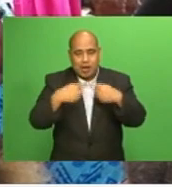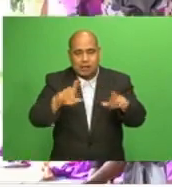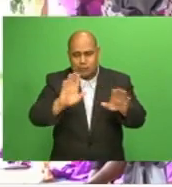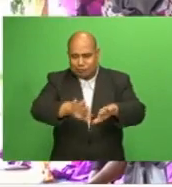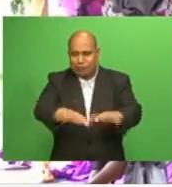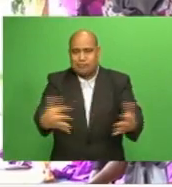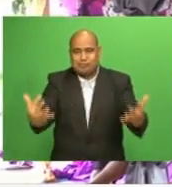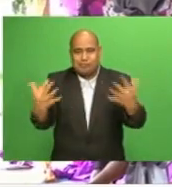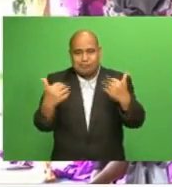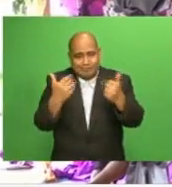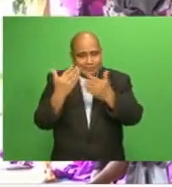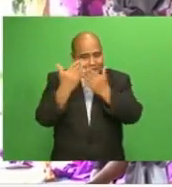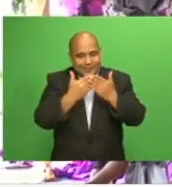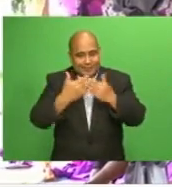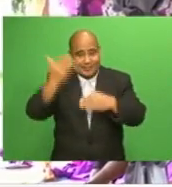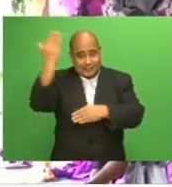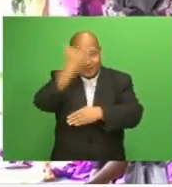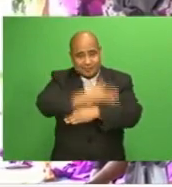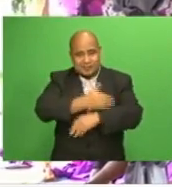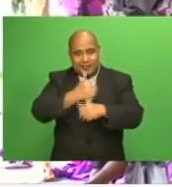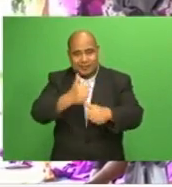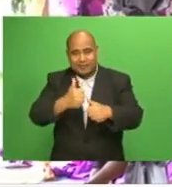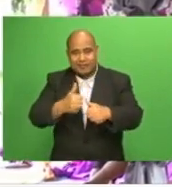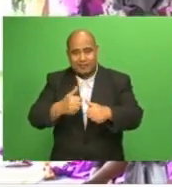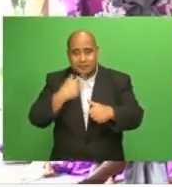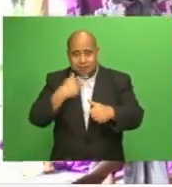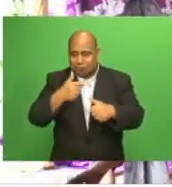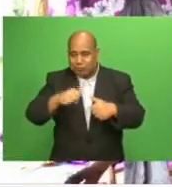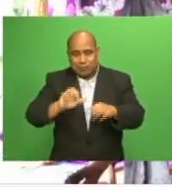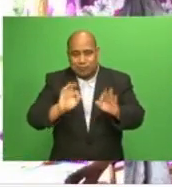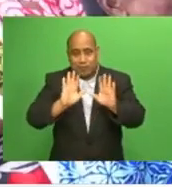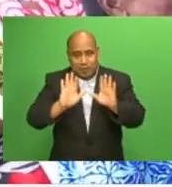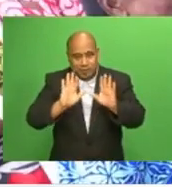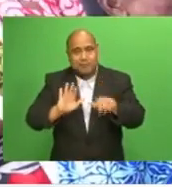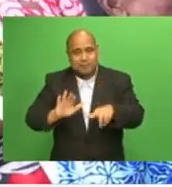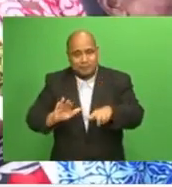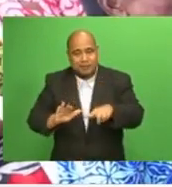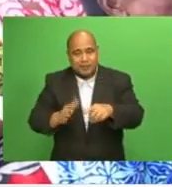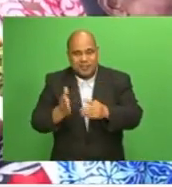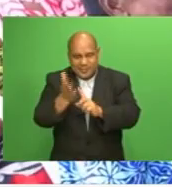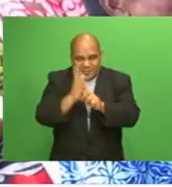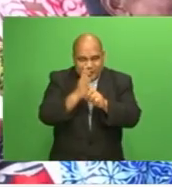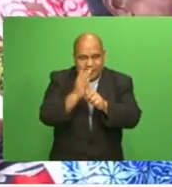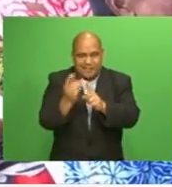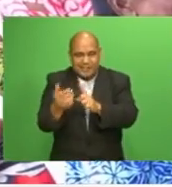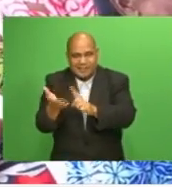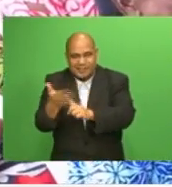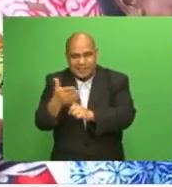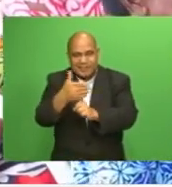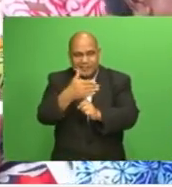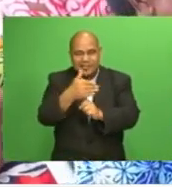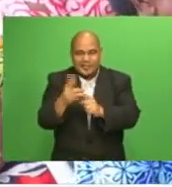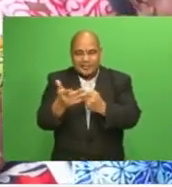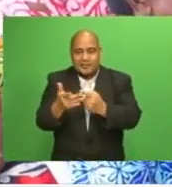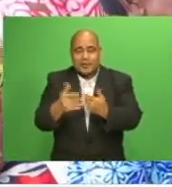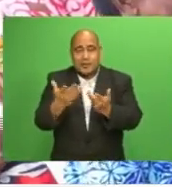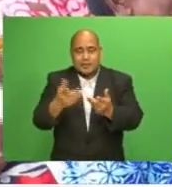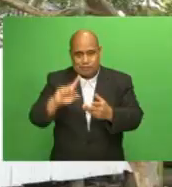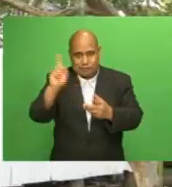without using kerosene lanterns. The 2 communities can now enjoy the benefits of reliable power now and in the